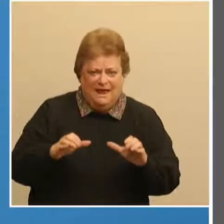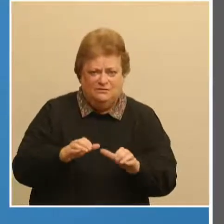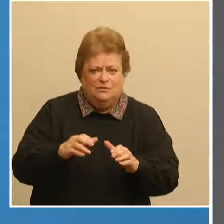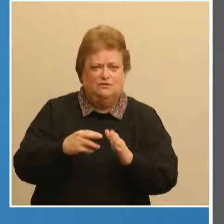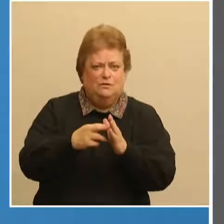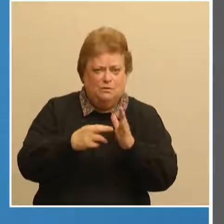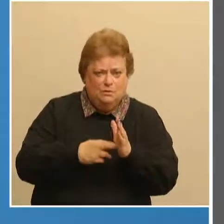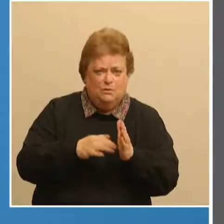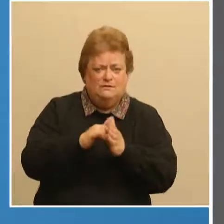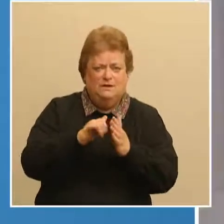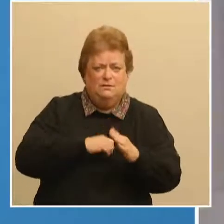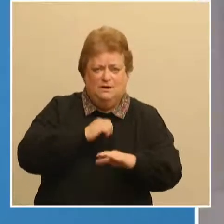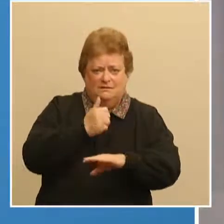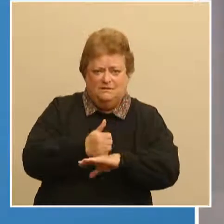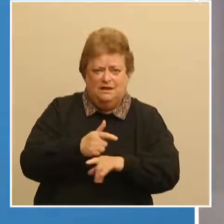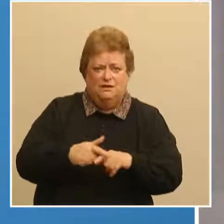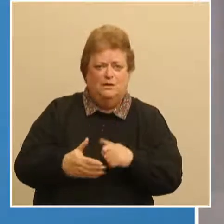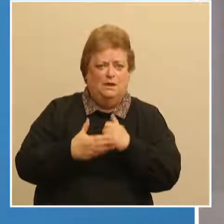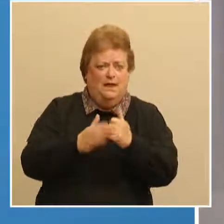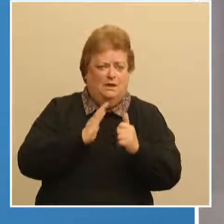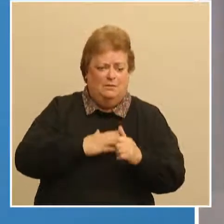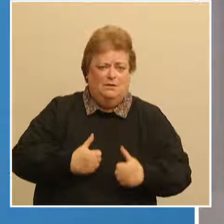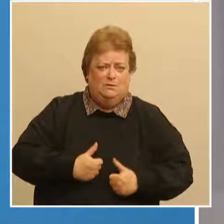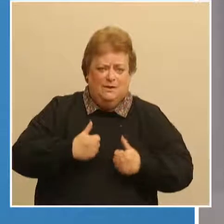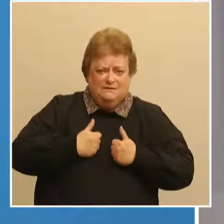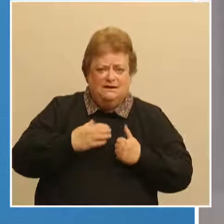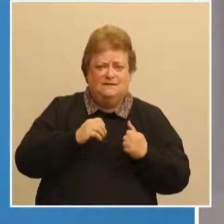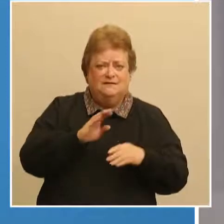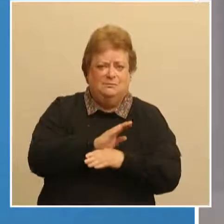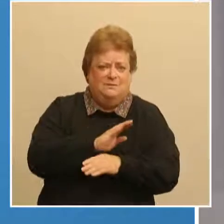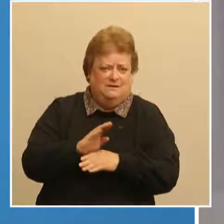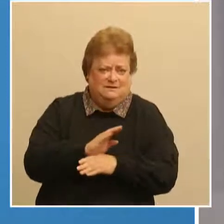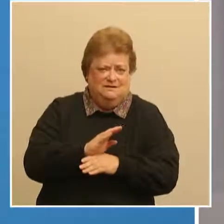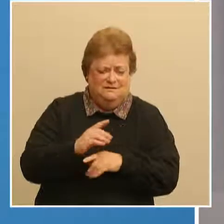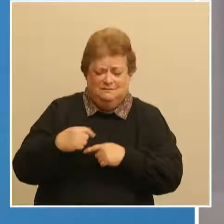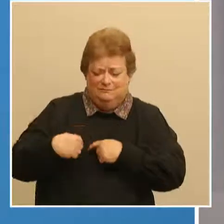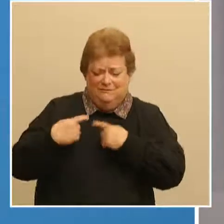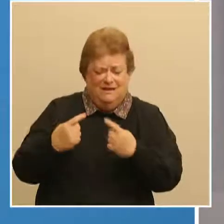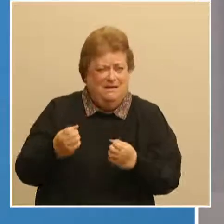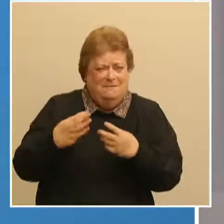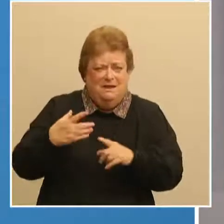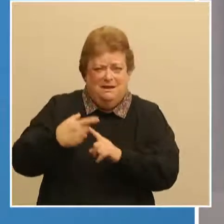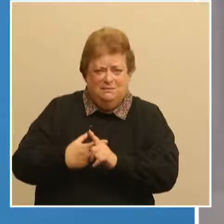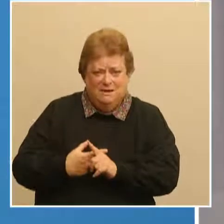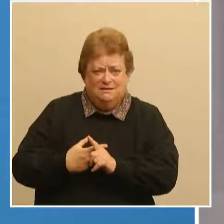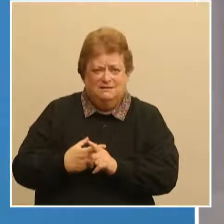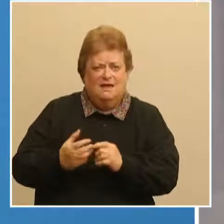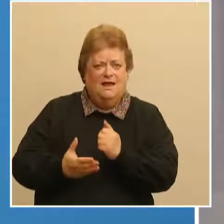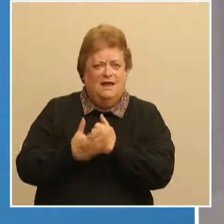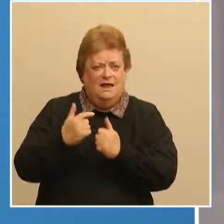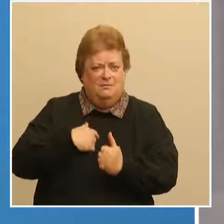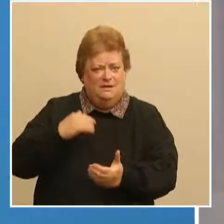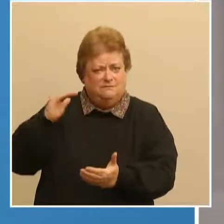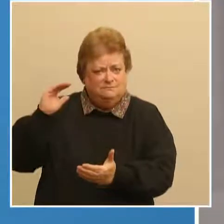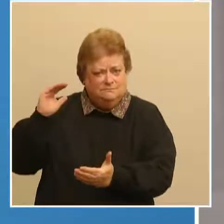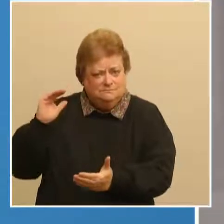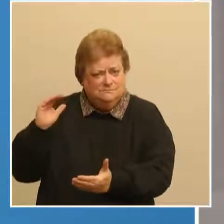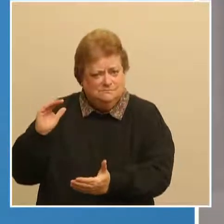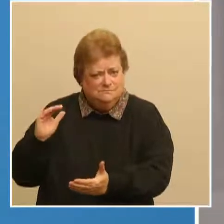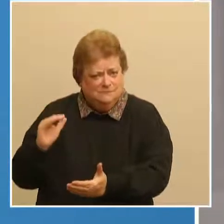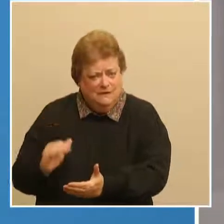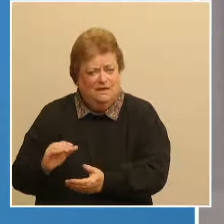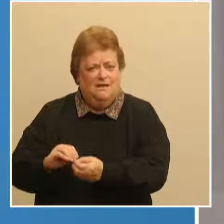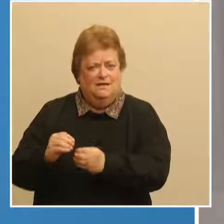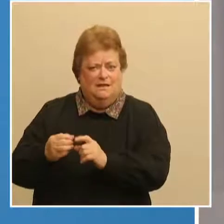our residents and businesses have followed for many months have helped limit case numbers and decreased the impact of this virus